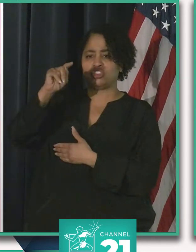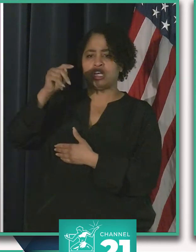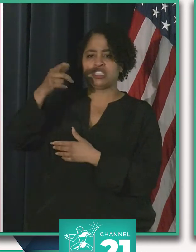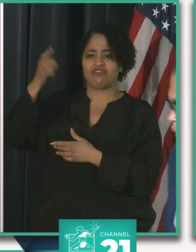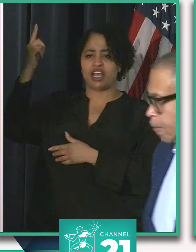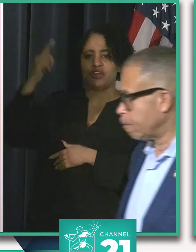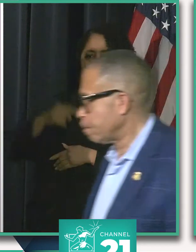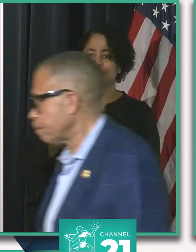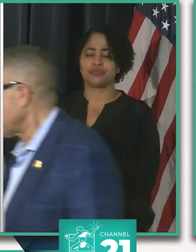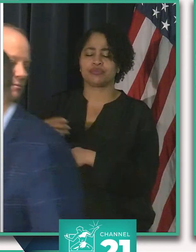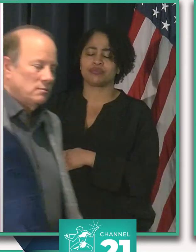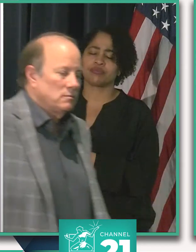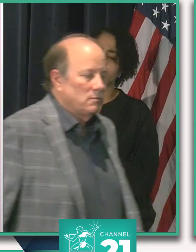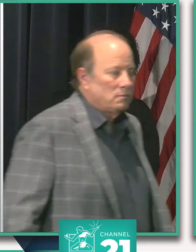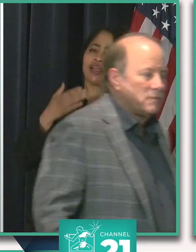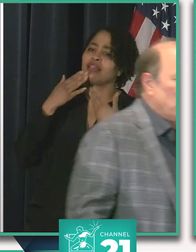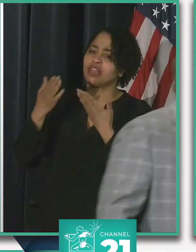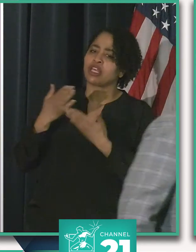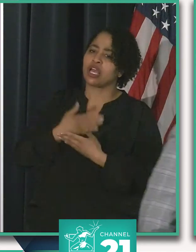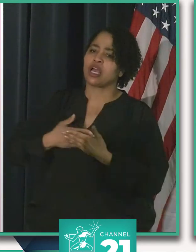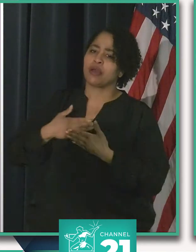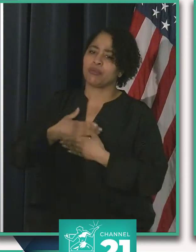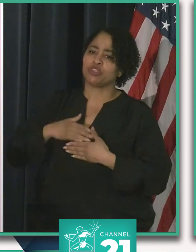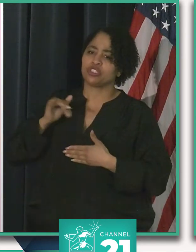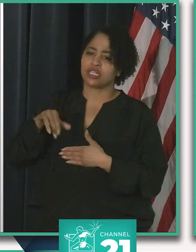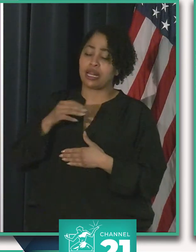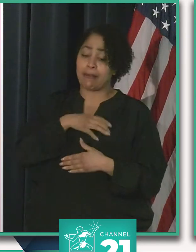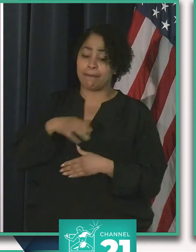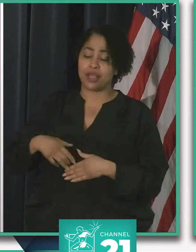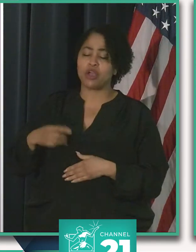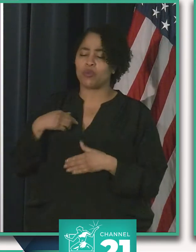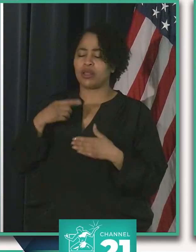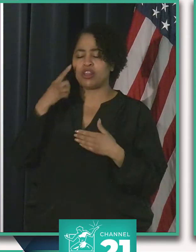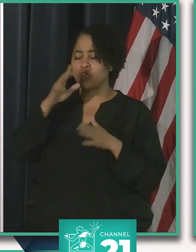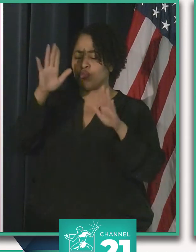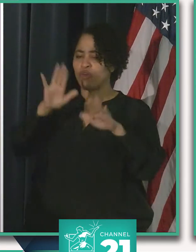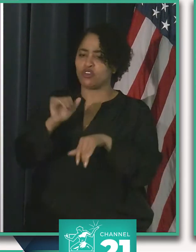And Mayor Duggan, we think you're doing a wonderful job. Thank you very much. Thank you.